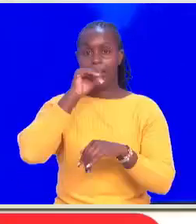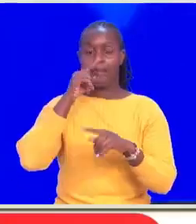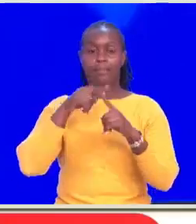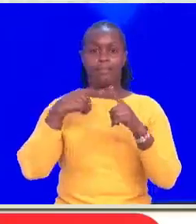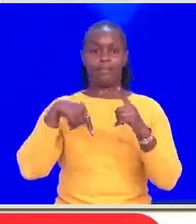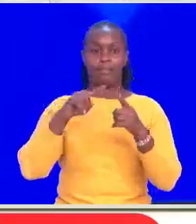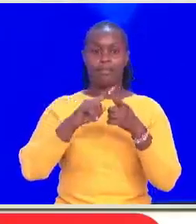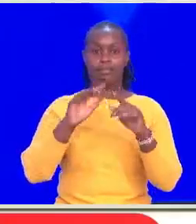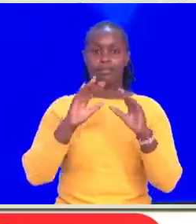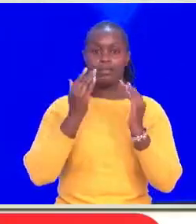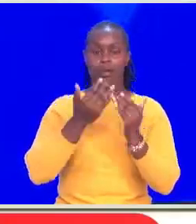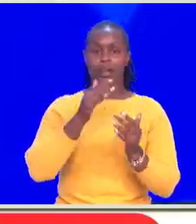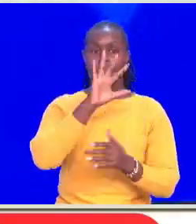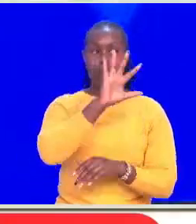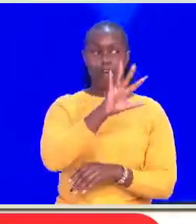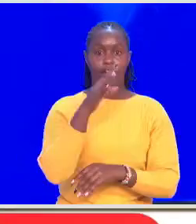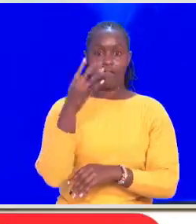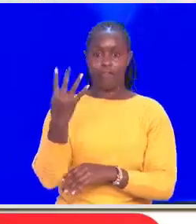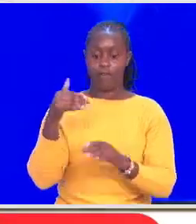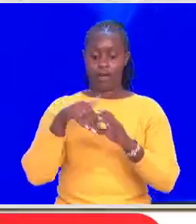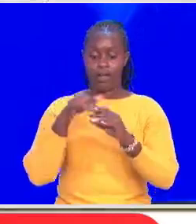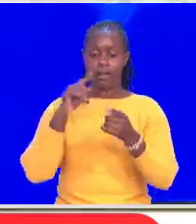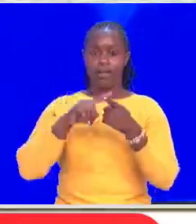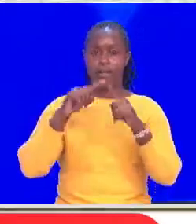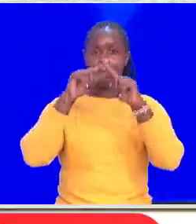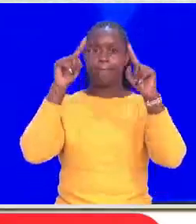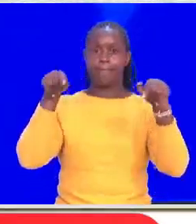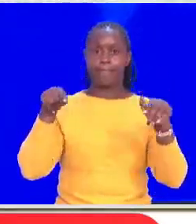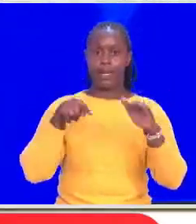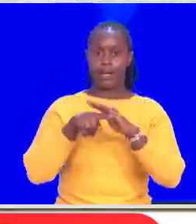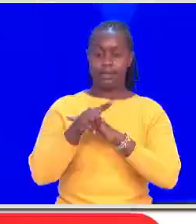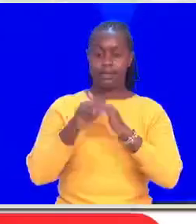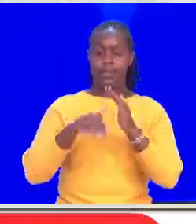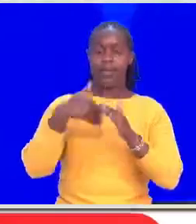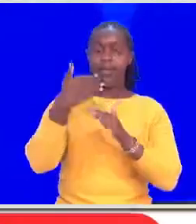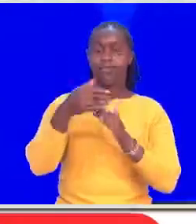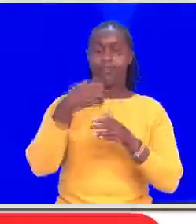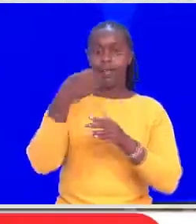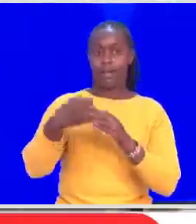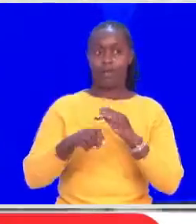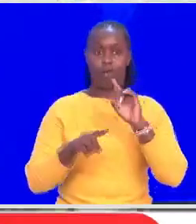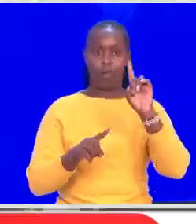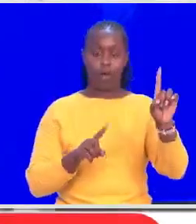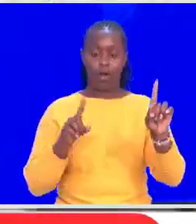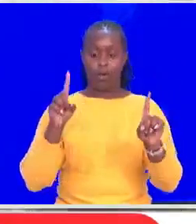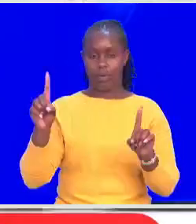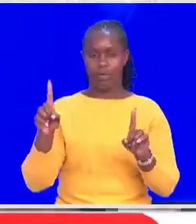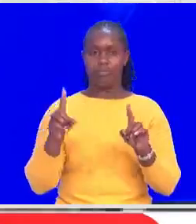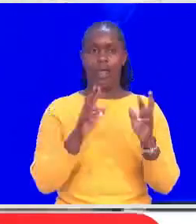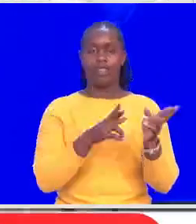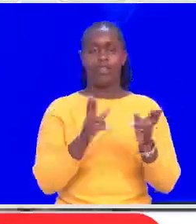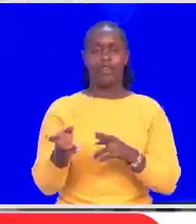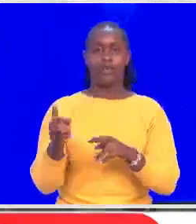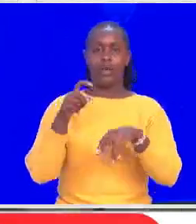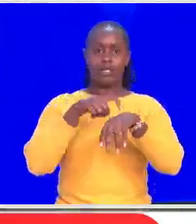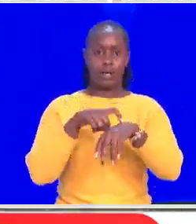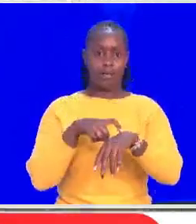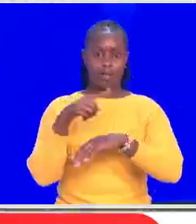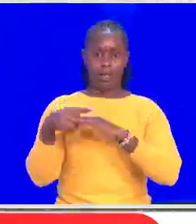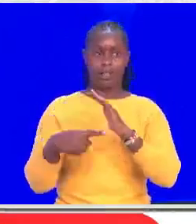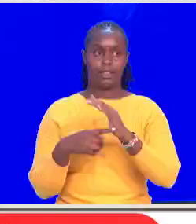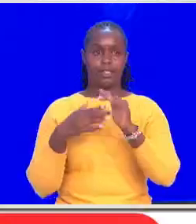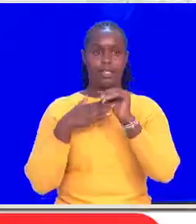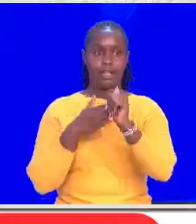Boys 5-4 in a penalty shootout. After the game ended in a 1-1 draw in regular time, the Scorpions took the lead